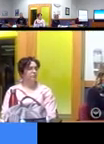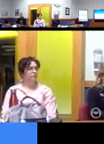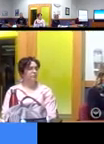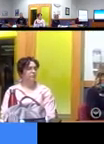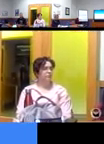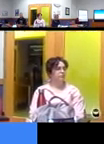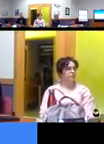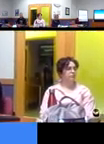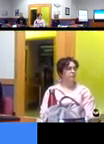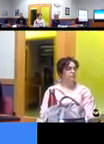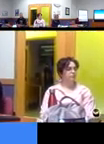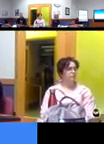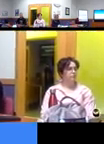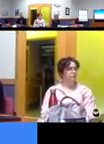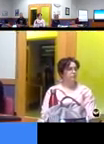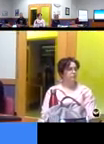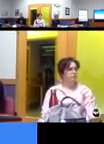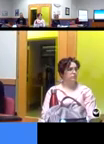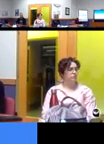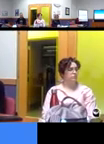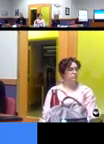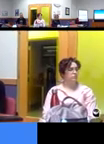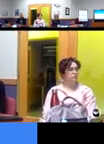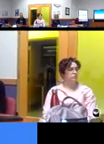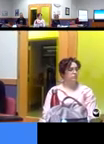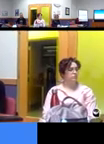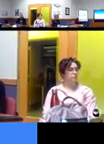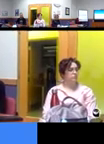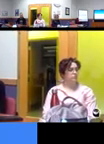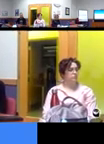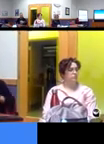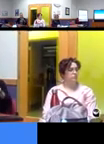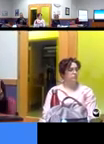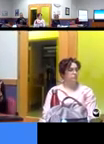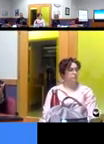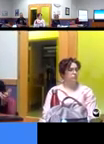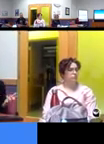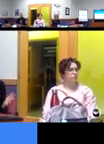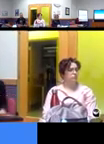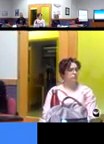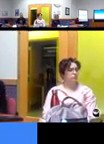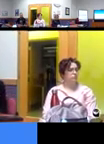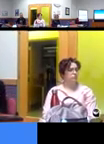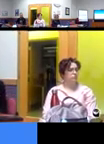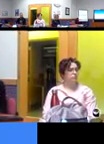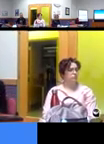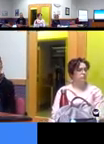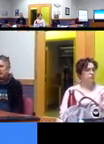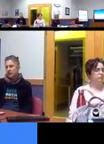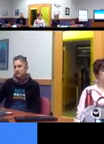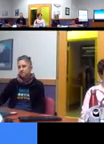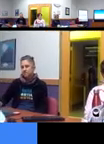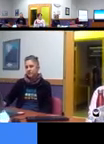like. And it would be very different if you're coming in for a procedural abortion than if you're staying at home doing a telehealth medication abortion